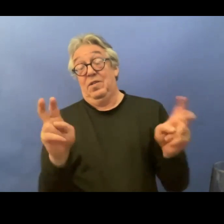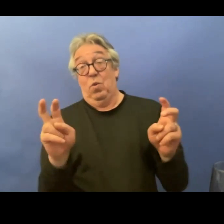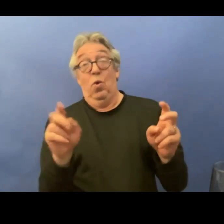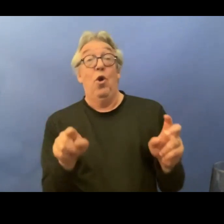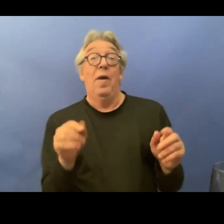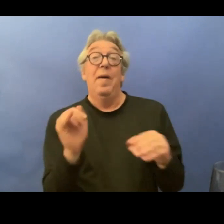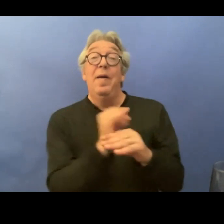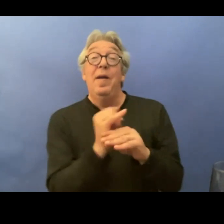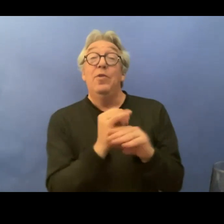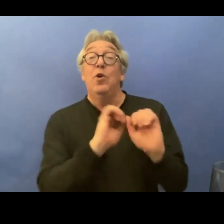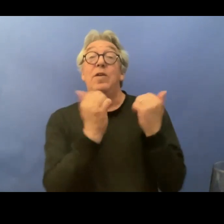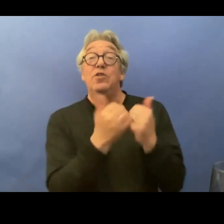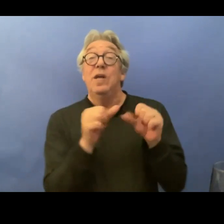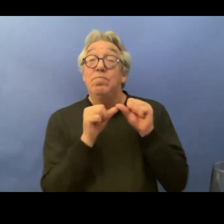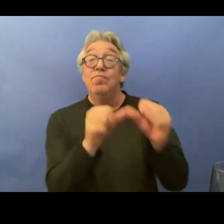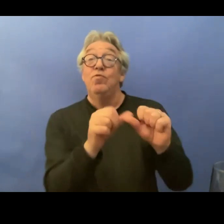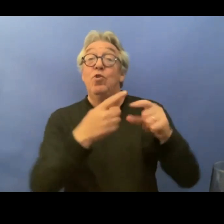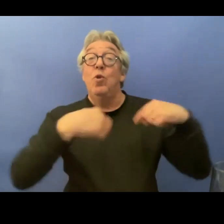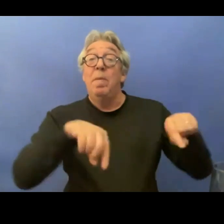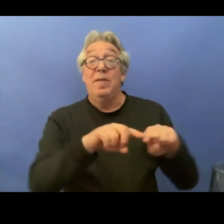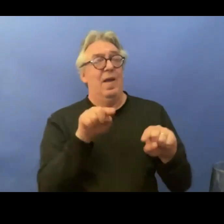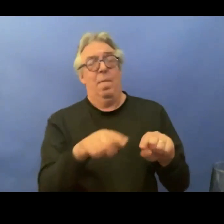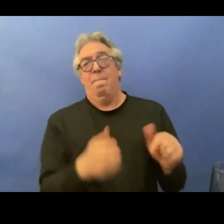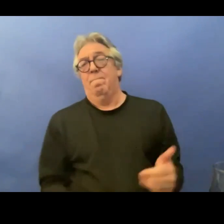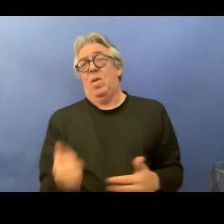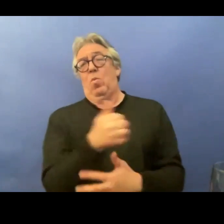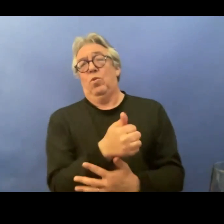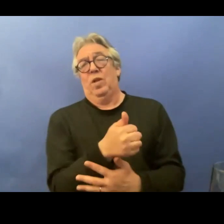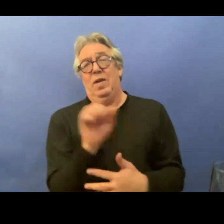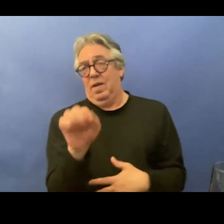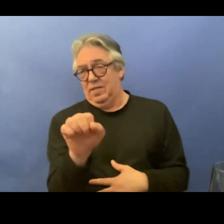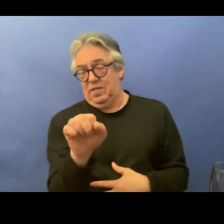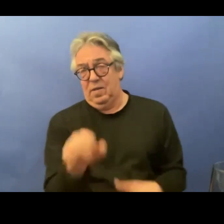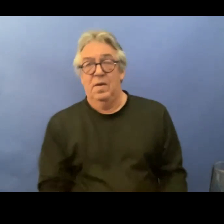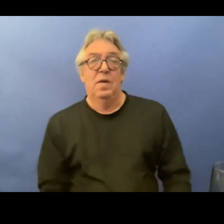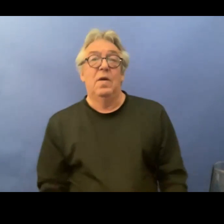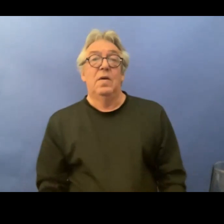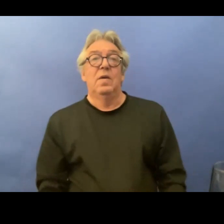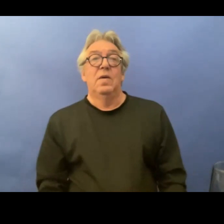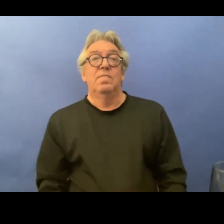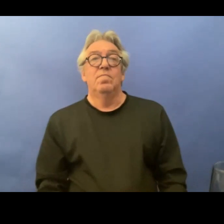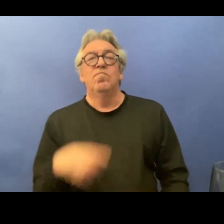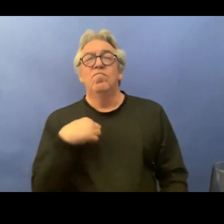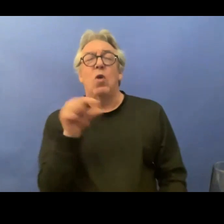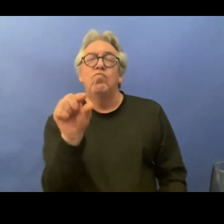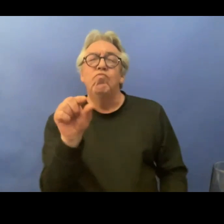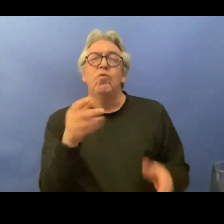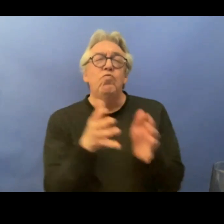Interagency Standing Committee. And before I get to this point around the role of the Interagency Standing